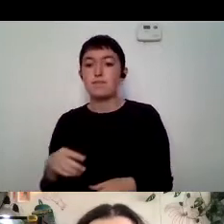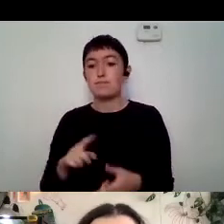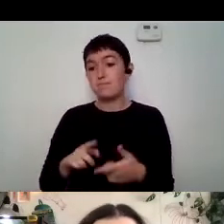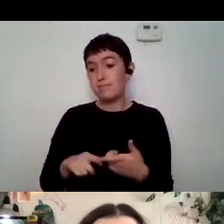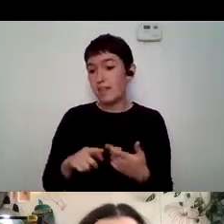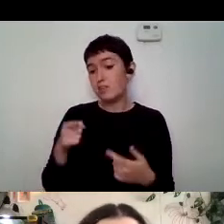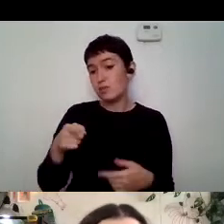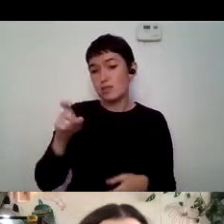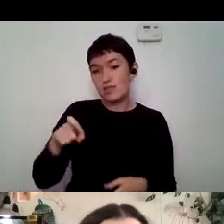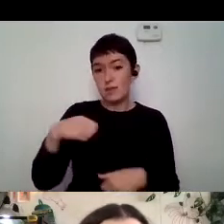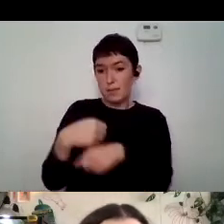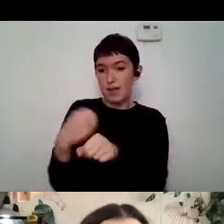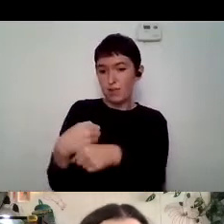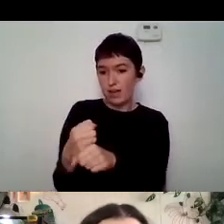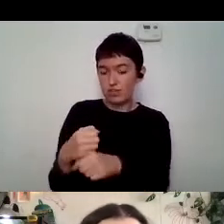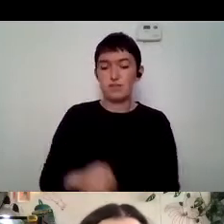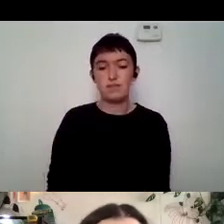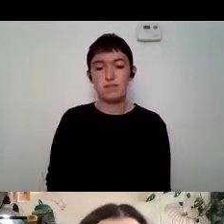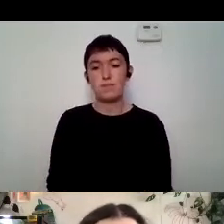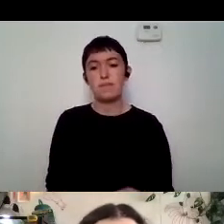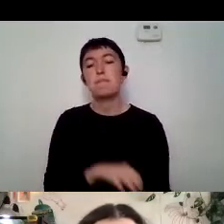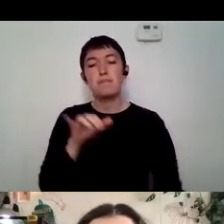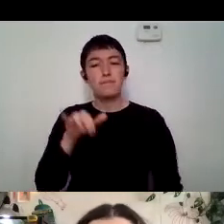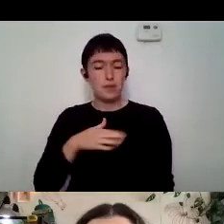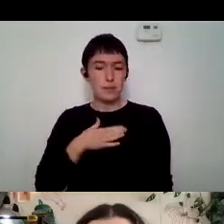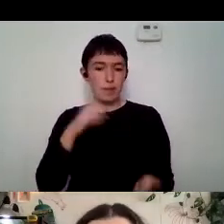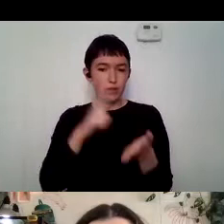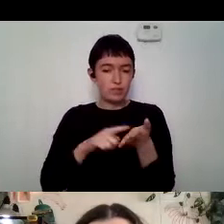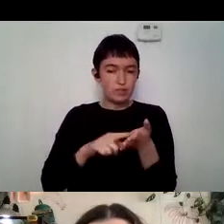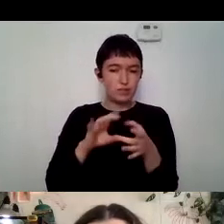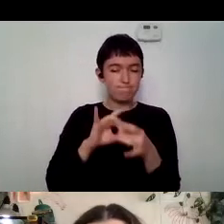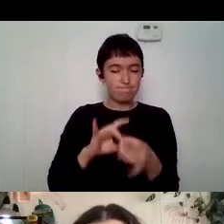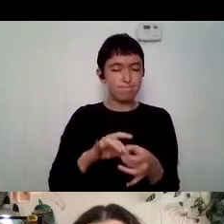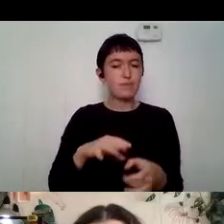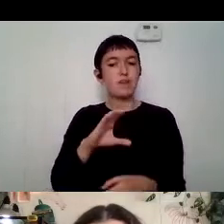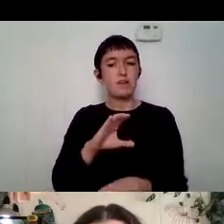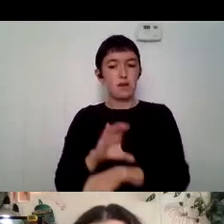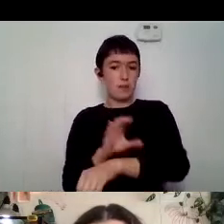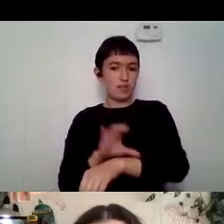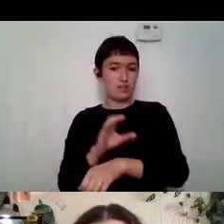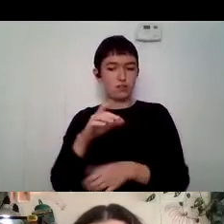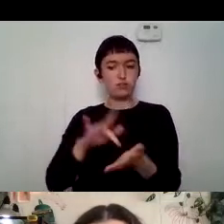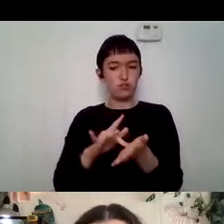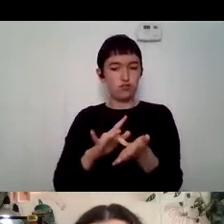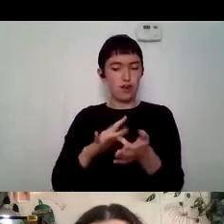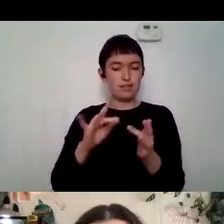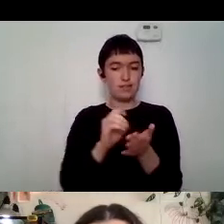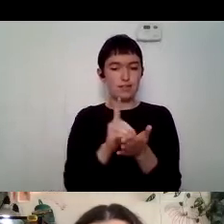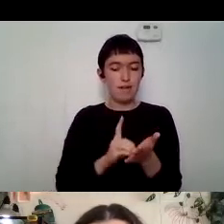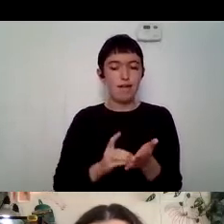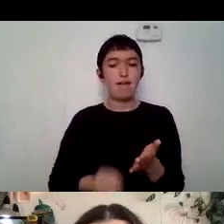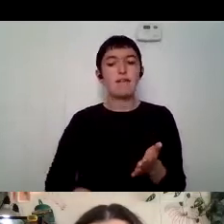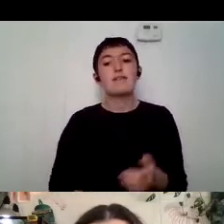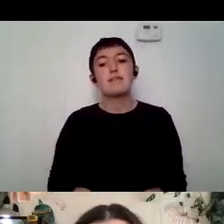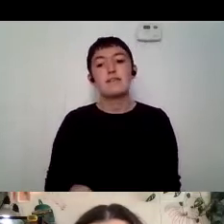on. So again, my research is in the computational drug design, where our goal is to design better molecules early on so that we can